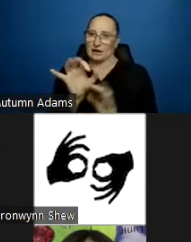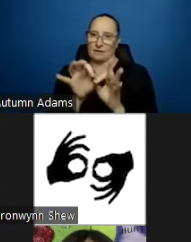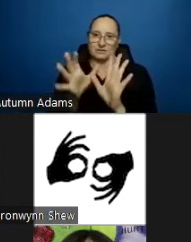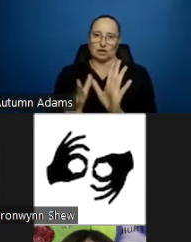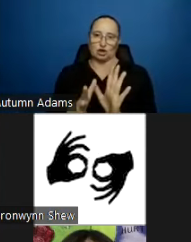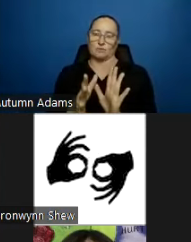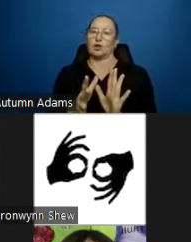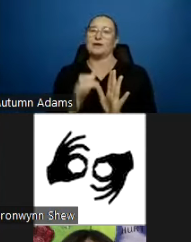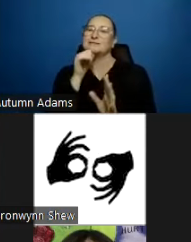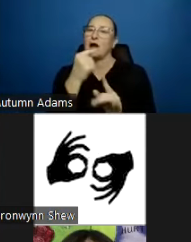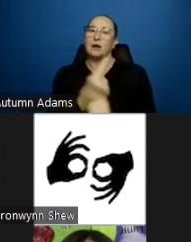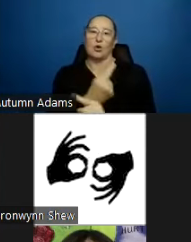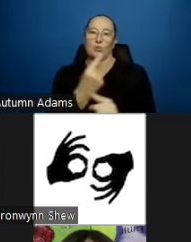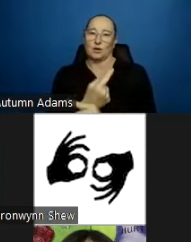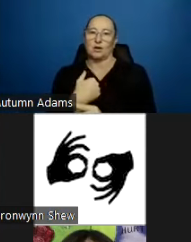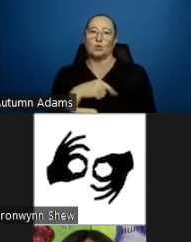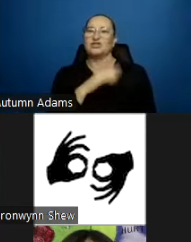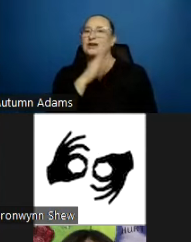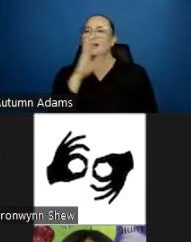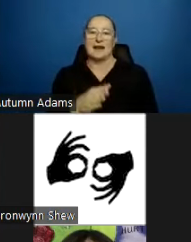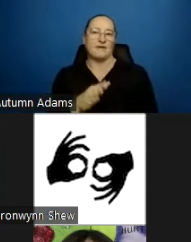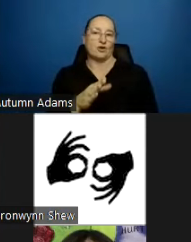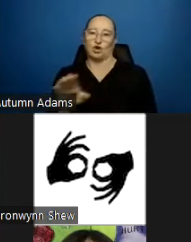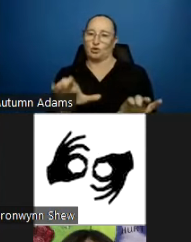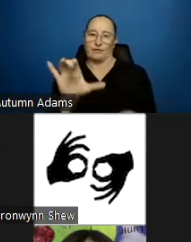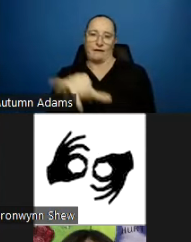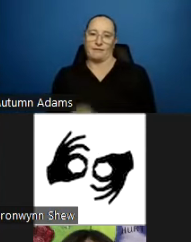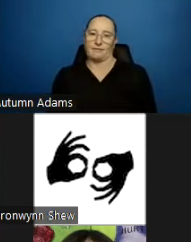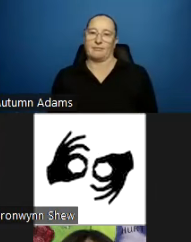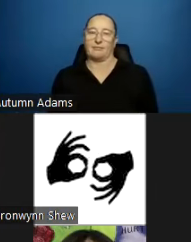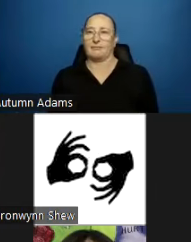not appropriate. We should never be doing that.